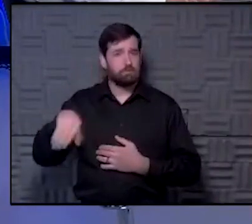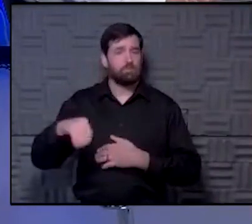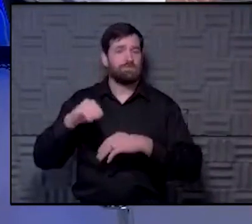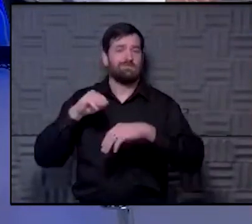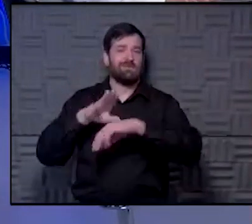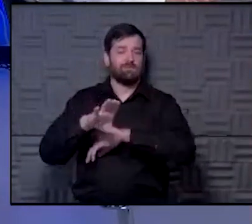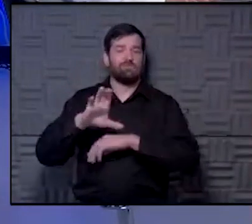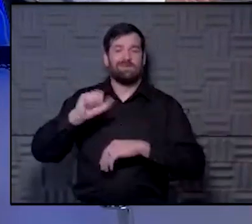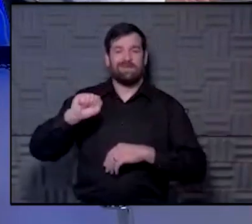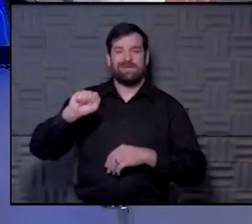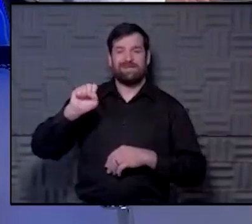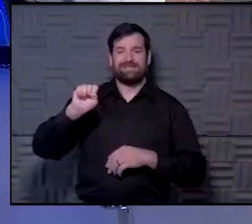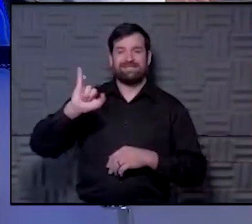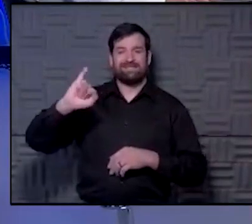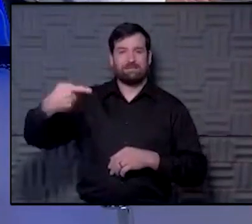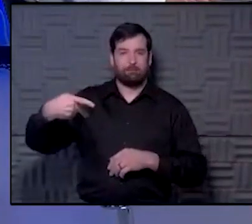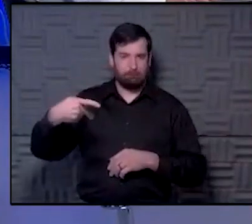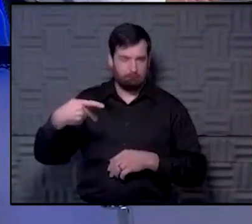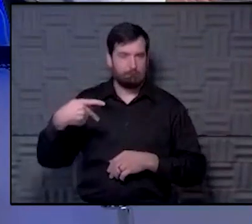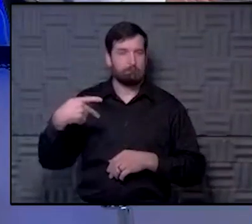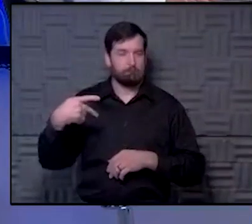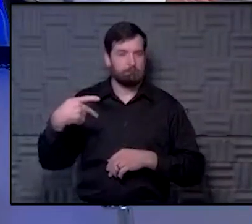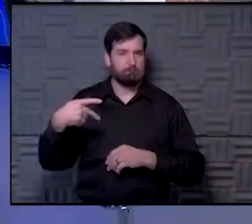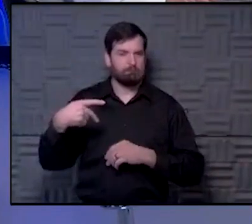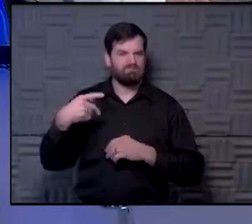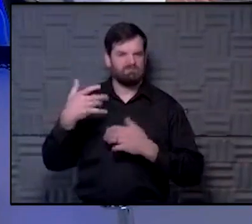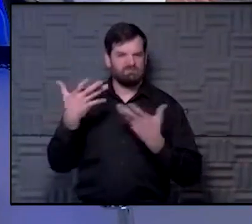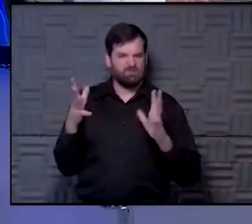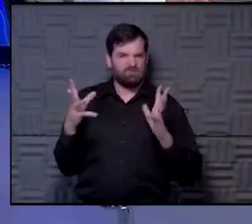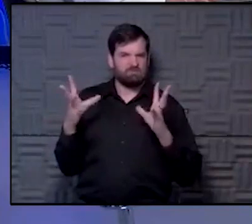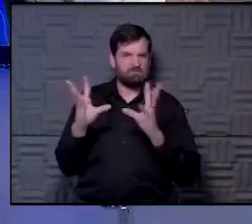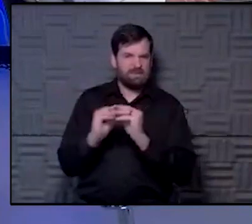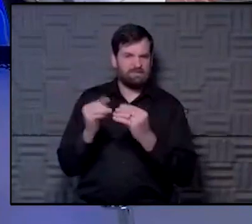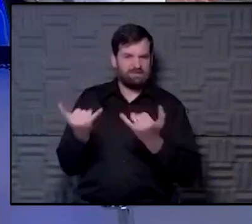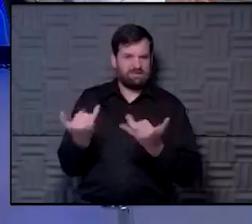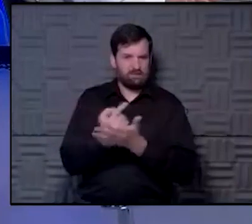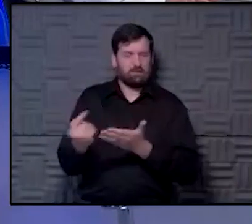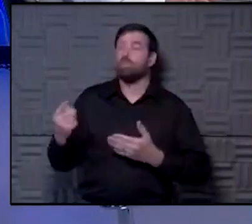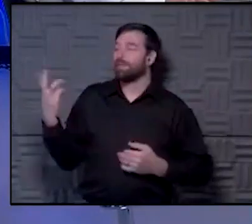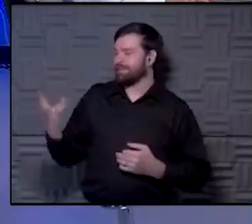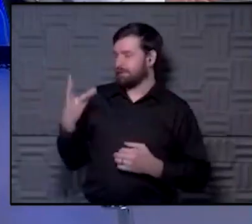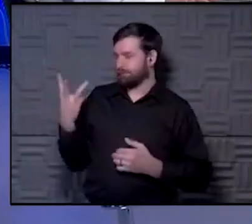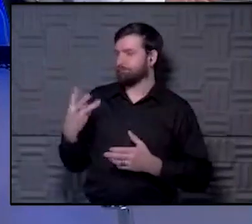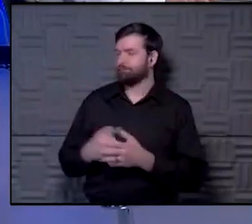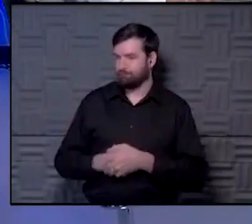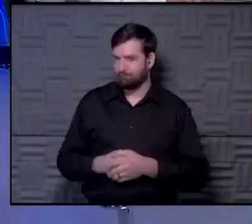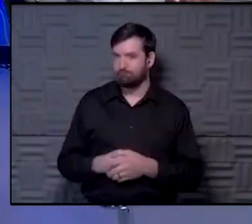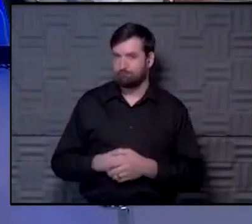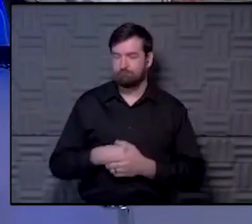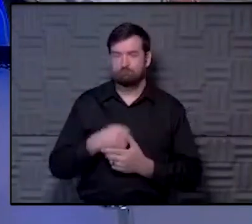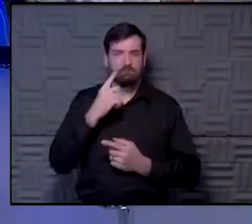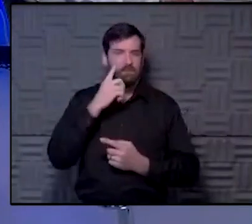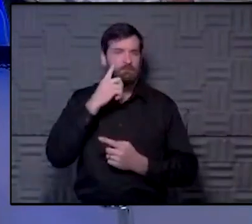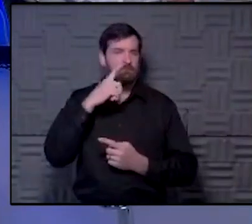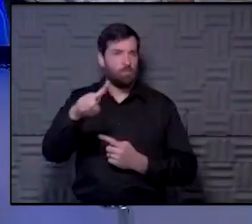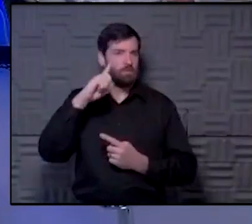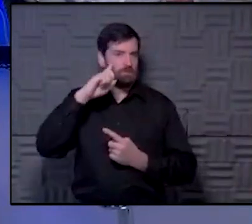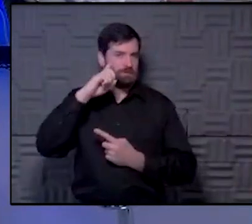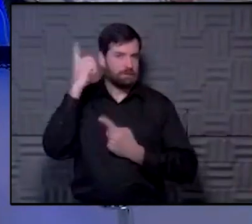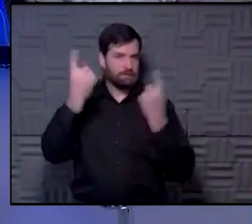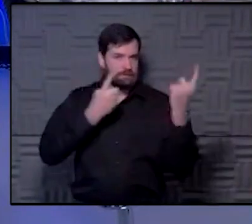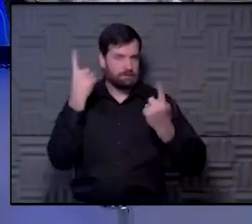the ACIP for short, met yesterday or this week? Wednesday, yeah, to consider the